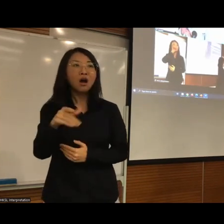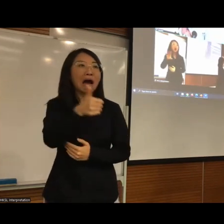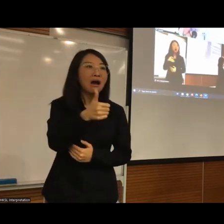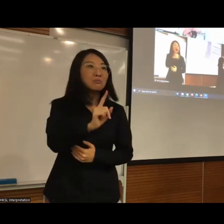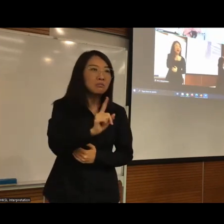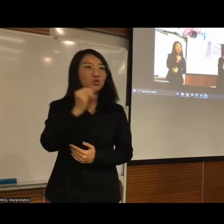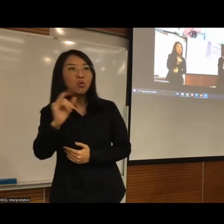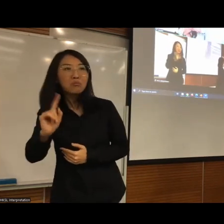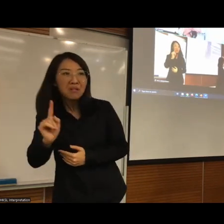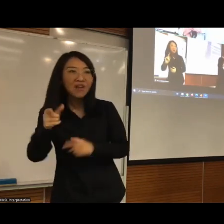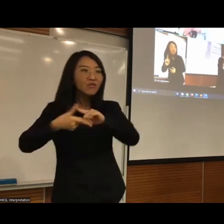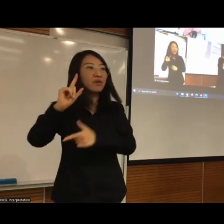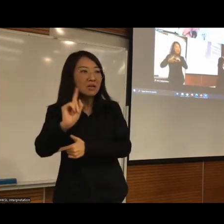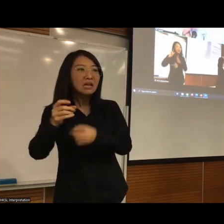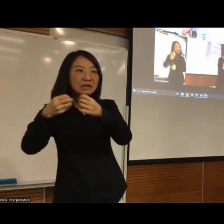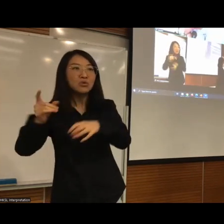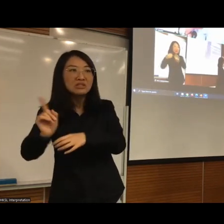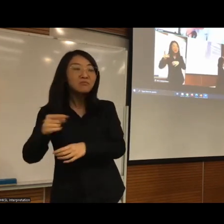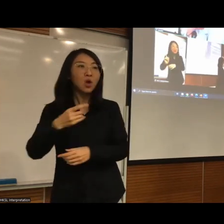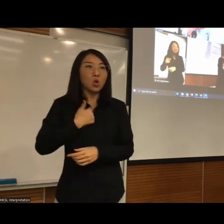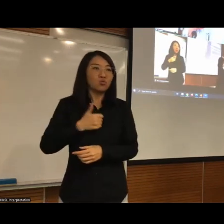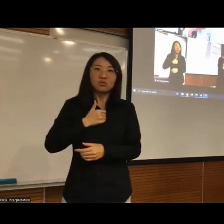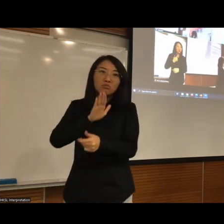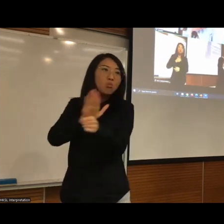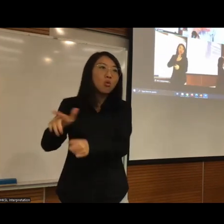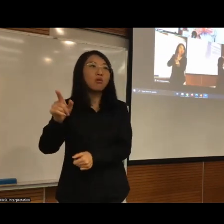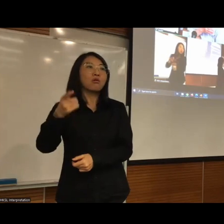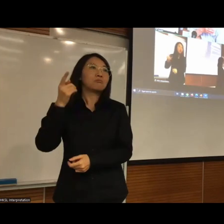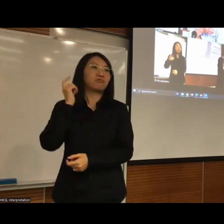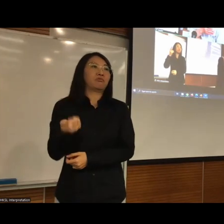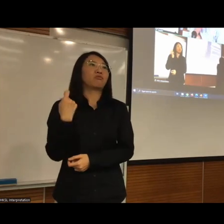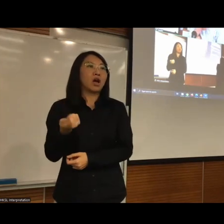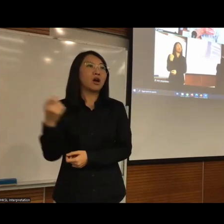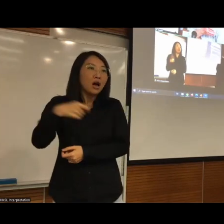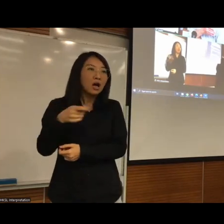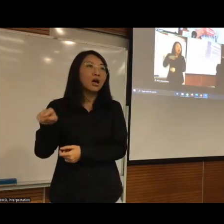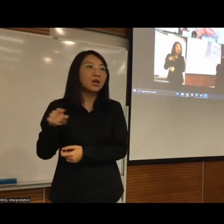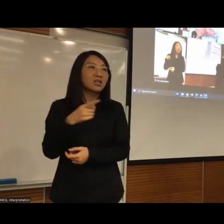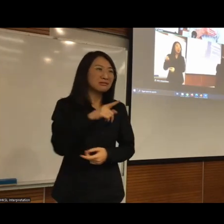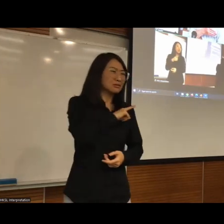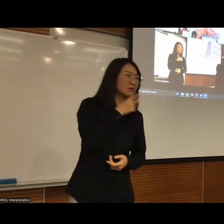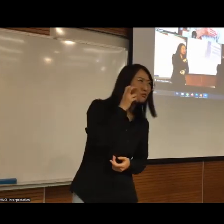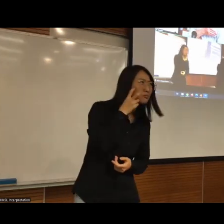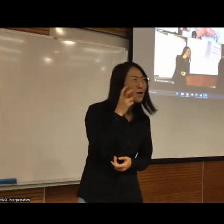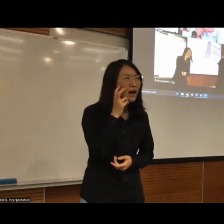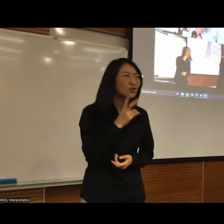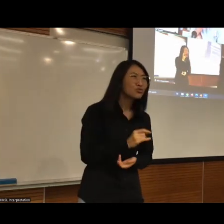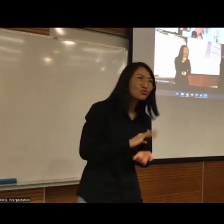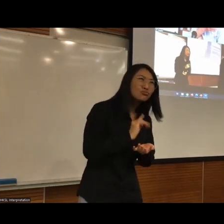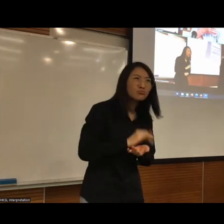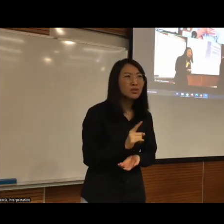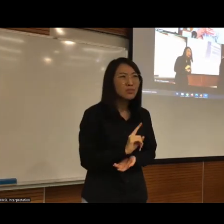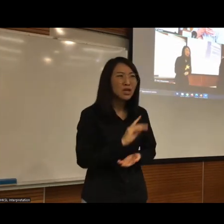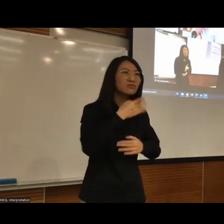how you should do this or that. So I don't have an answer. I think we could experiment with that, but it's a bit difficult. Thank you.